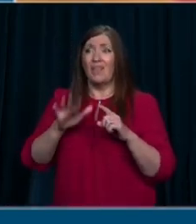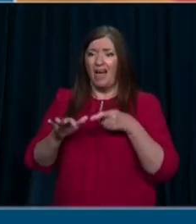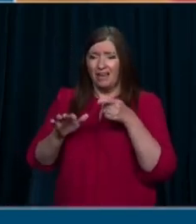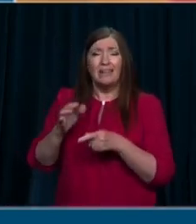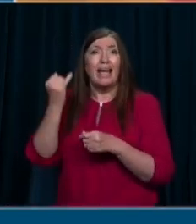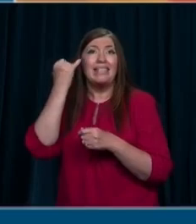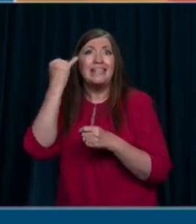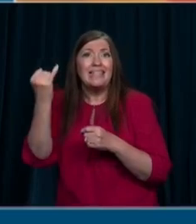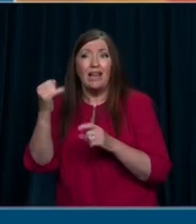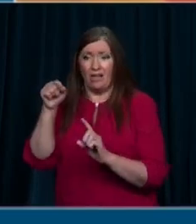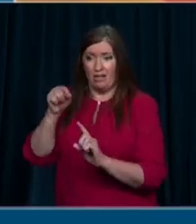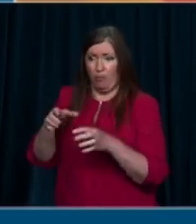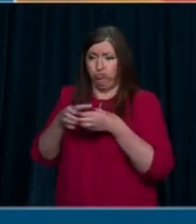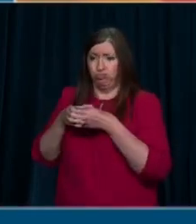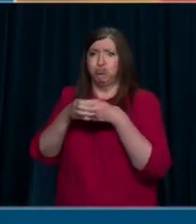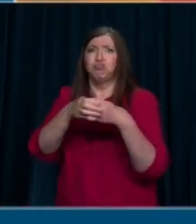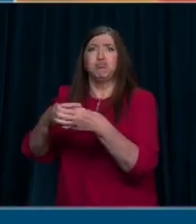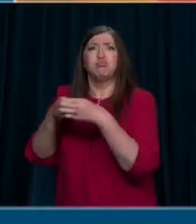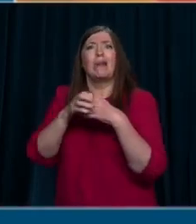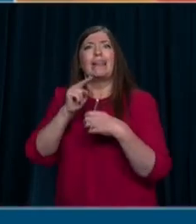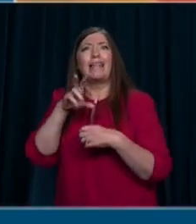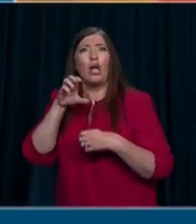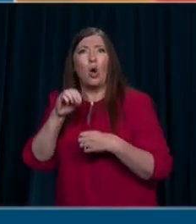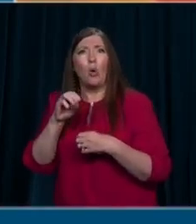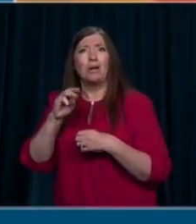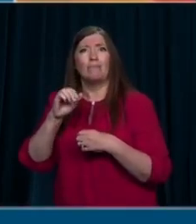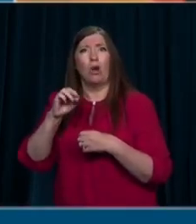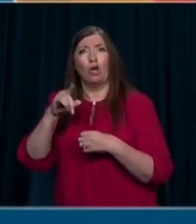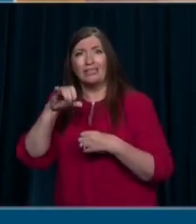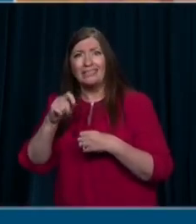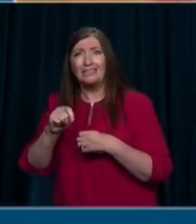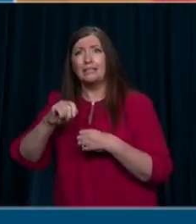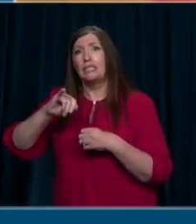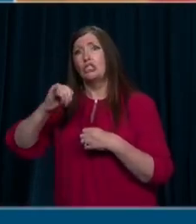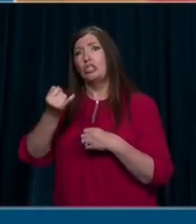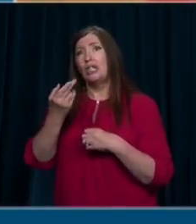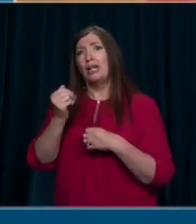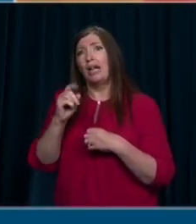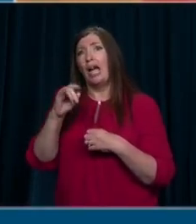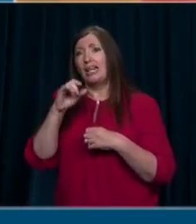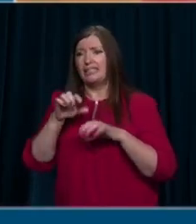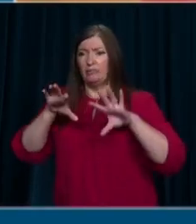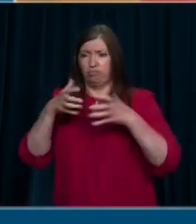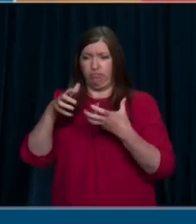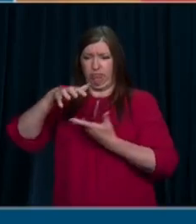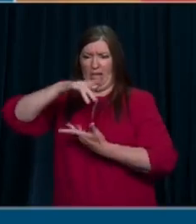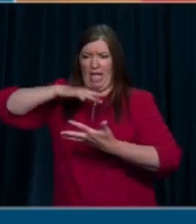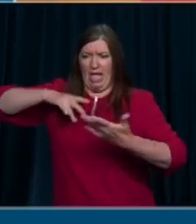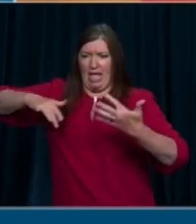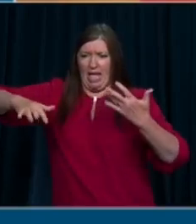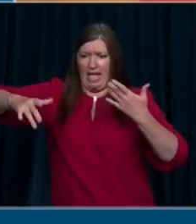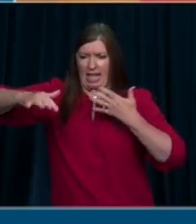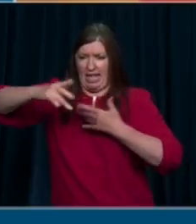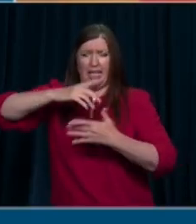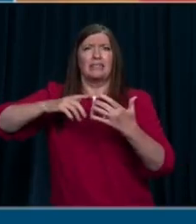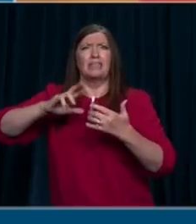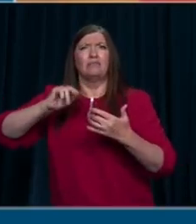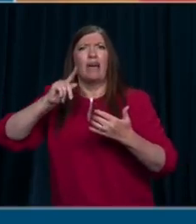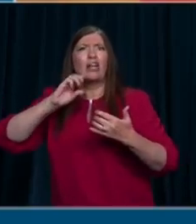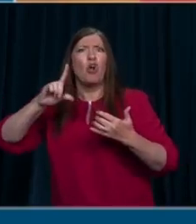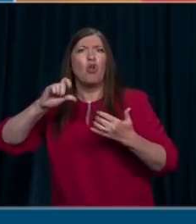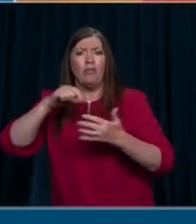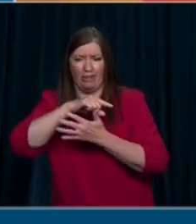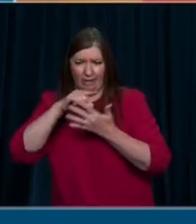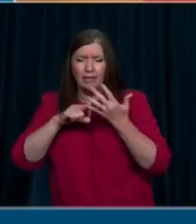is a neo-Marxist jihadist sort of amalgam of radicalization, which is very similar. Why? Because the